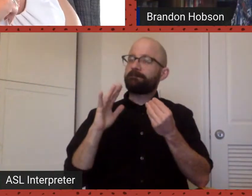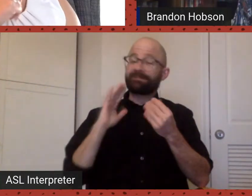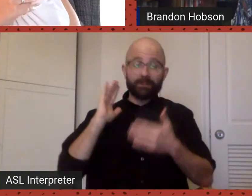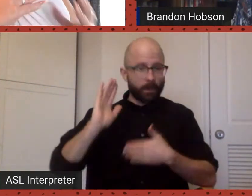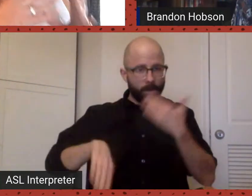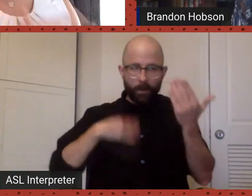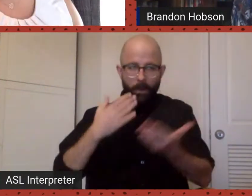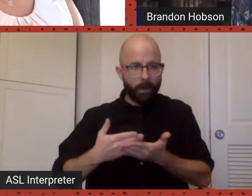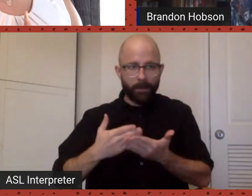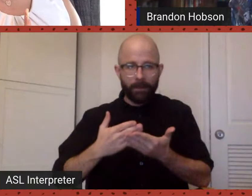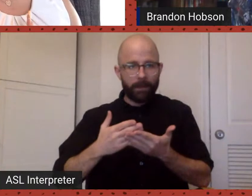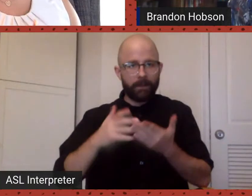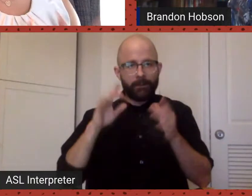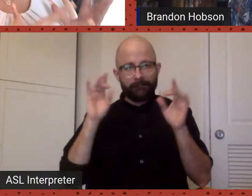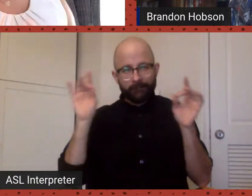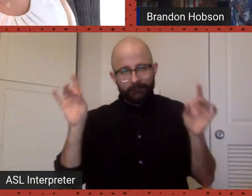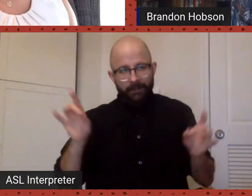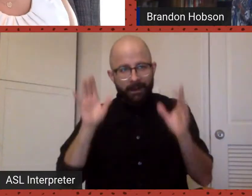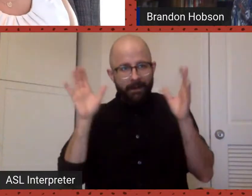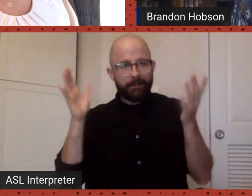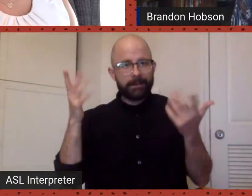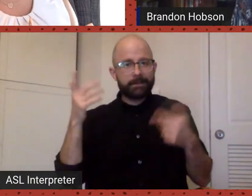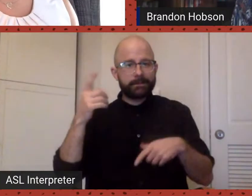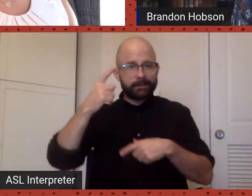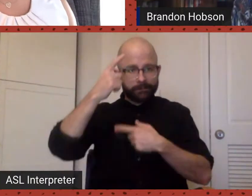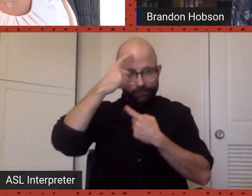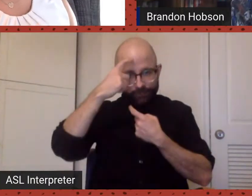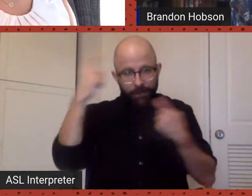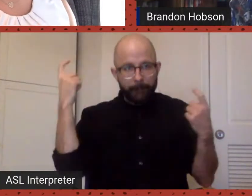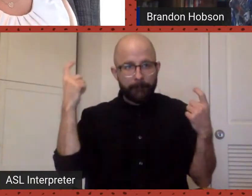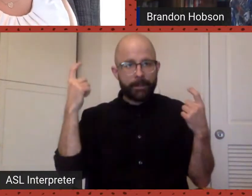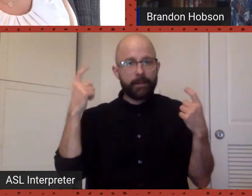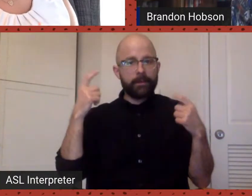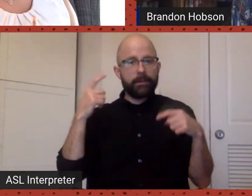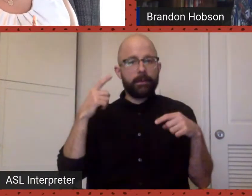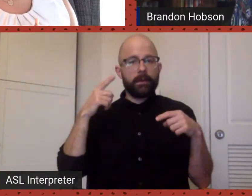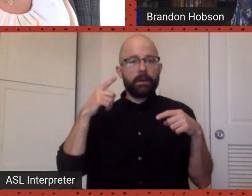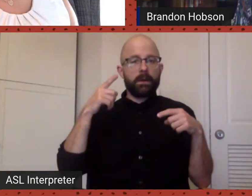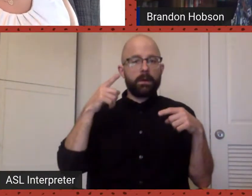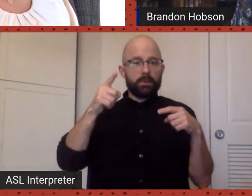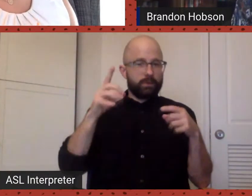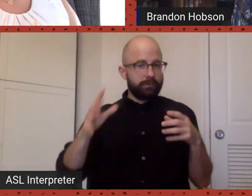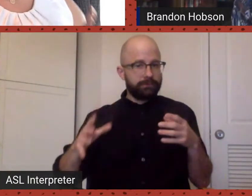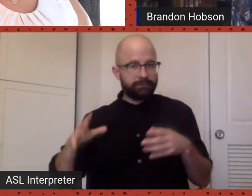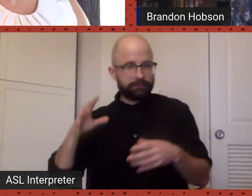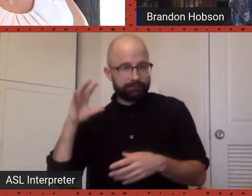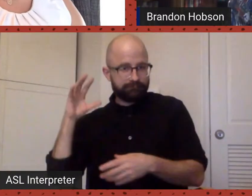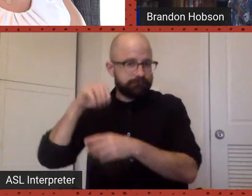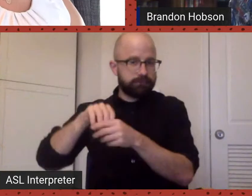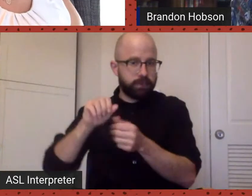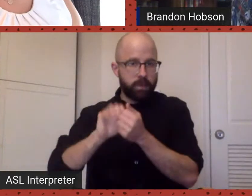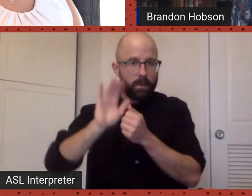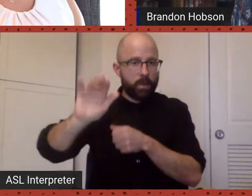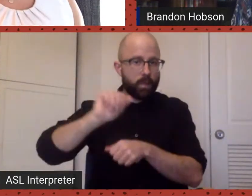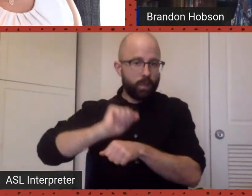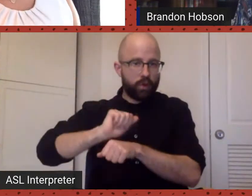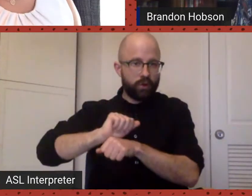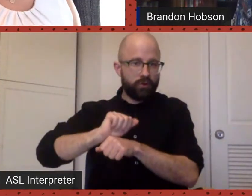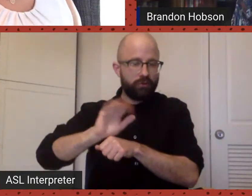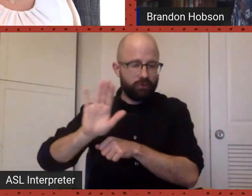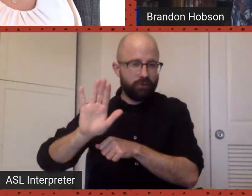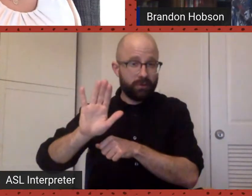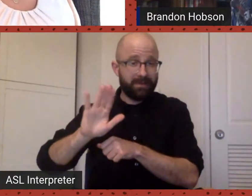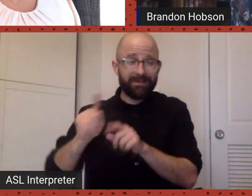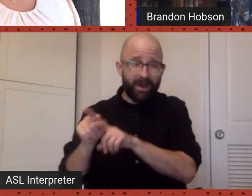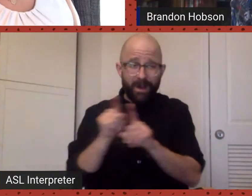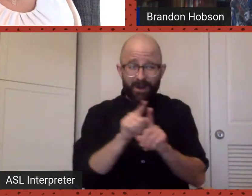of the violence, the trauma that you take up in your work. Um, but also like the beauty of